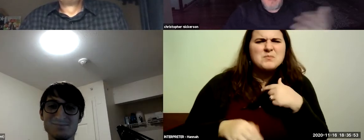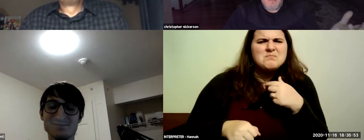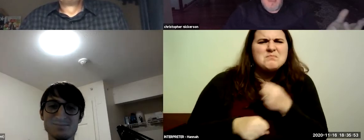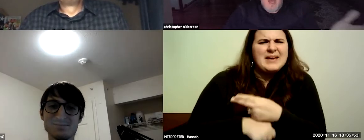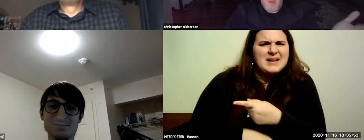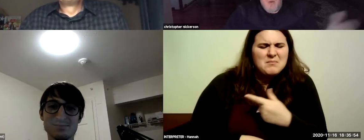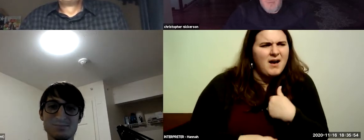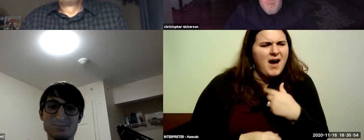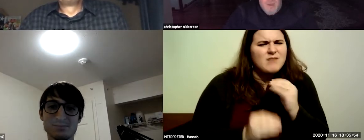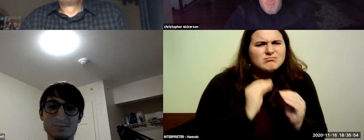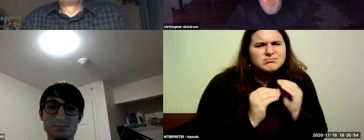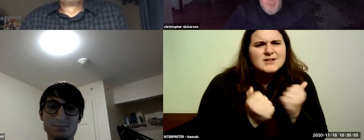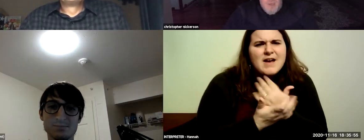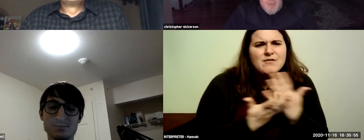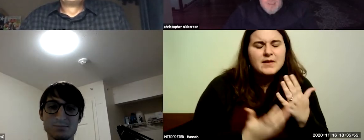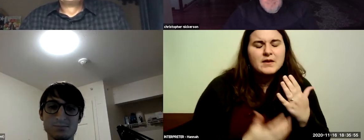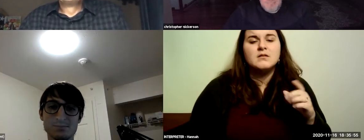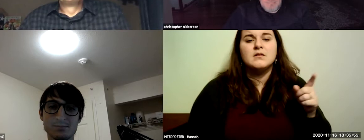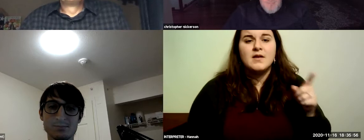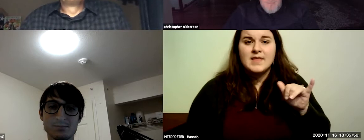the CIO at the time,